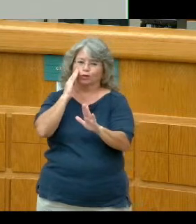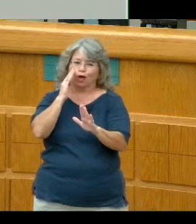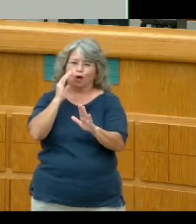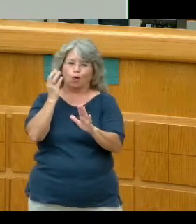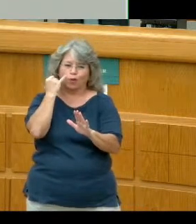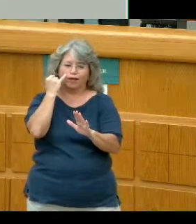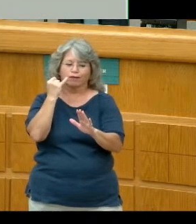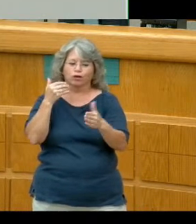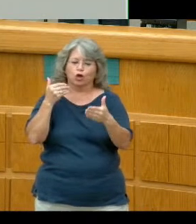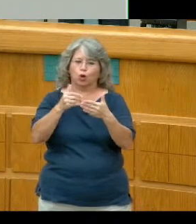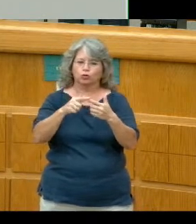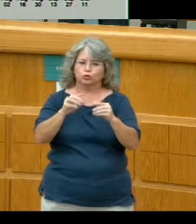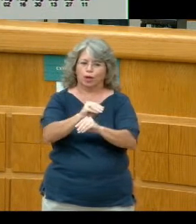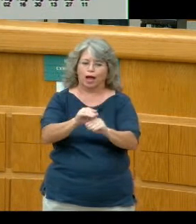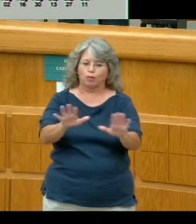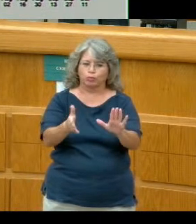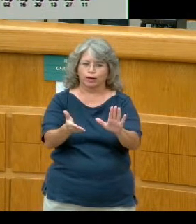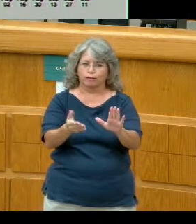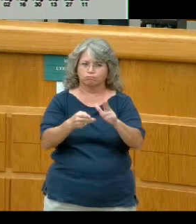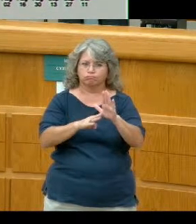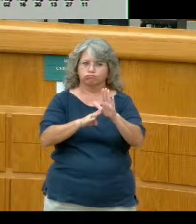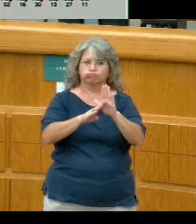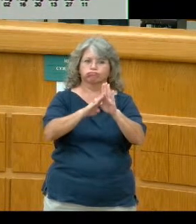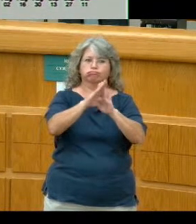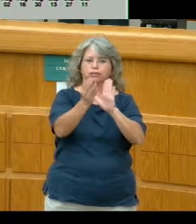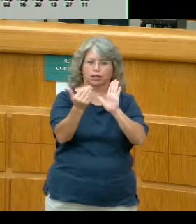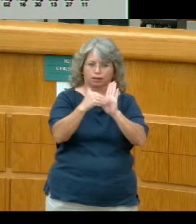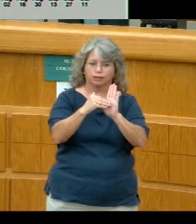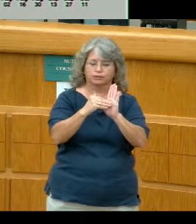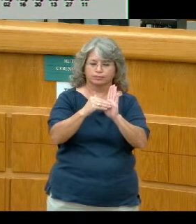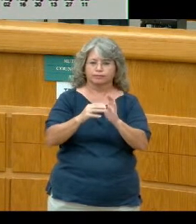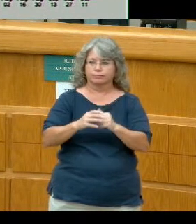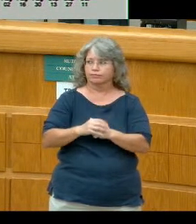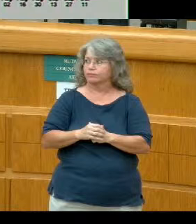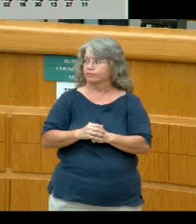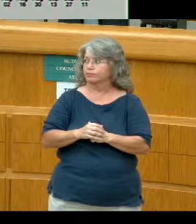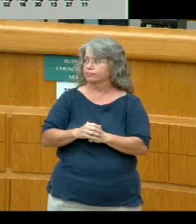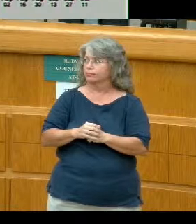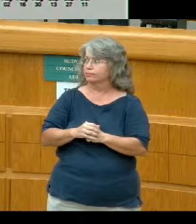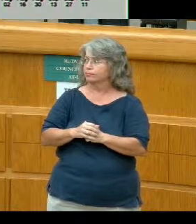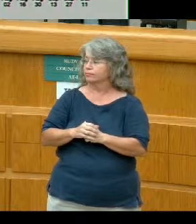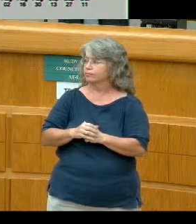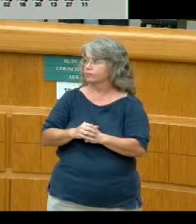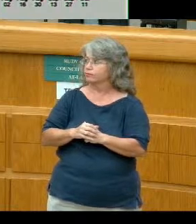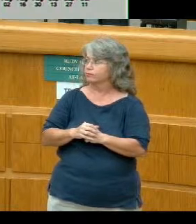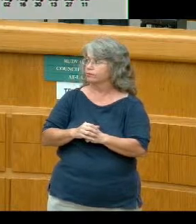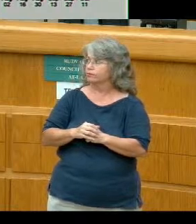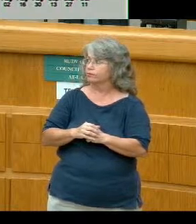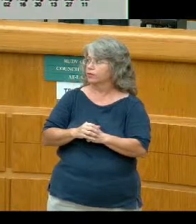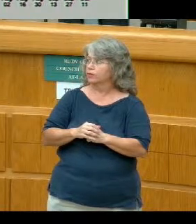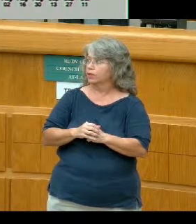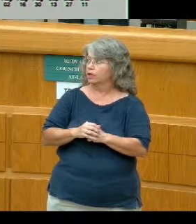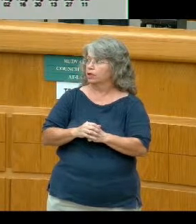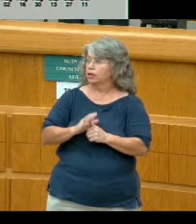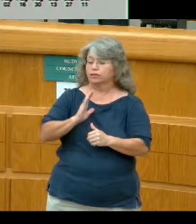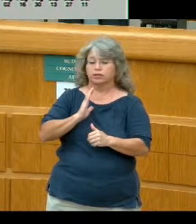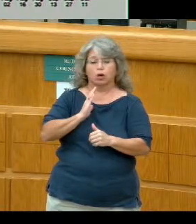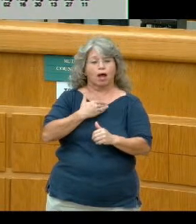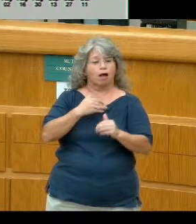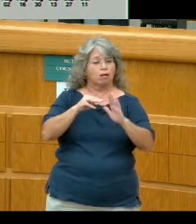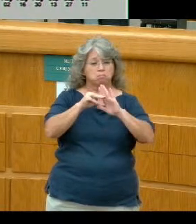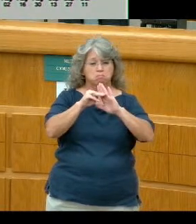So for the other questions, we need to do some simulations to figure out the answers to those questions. So